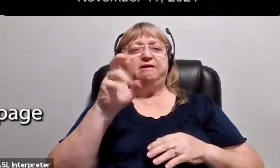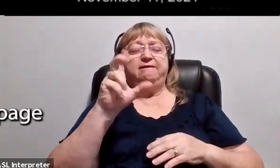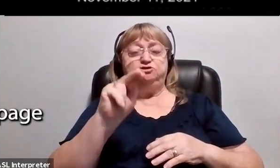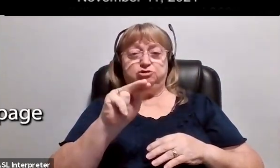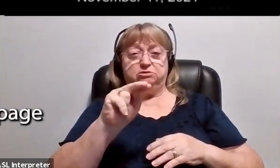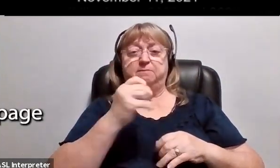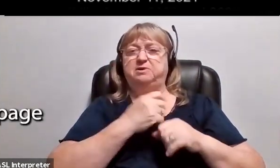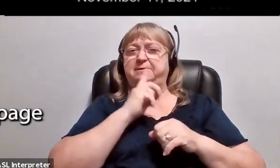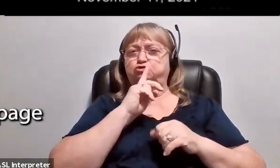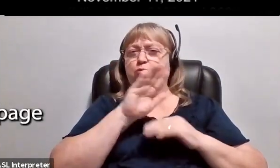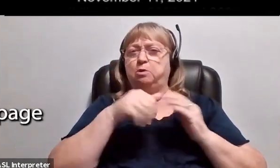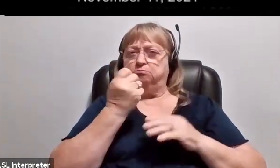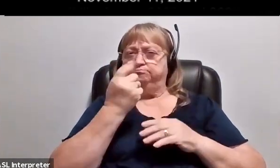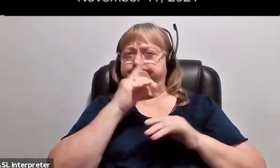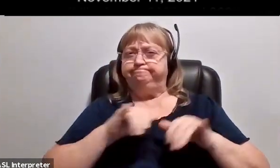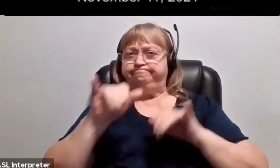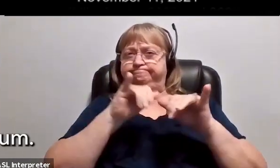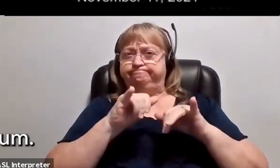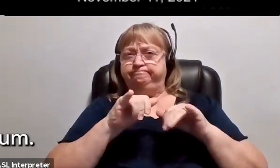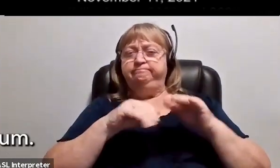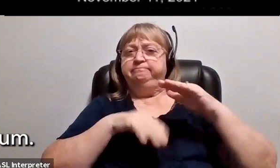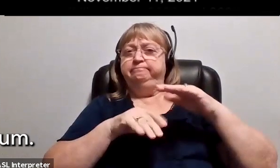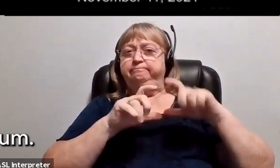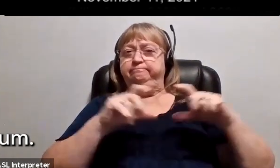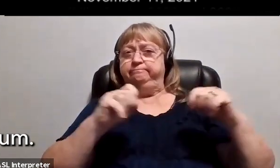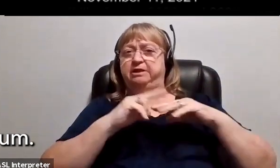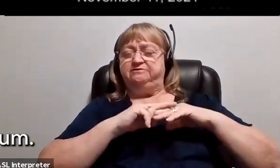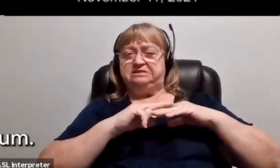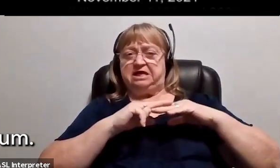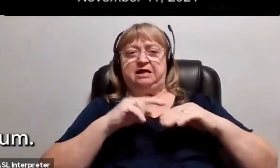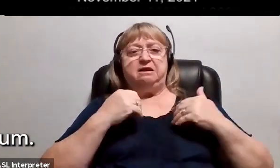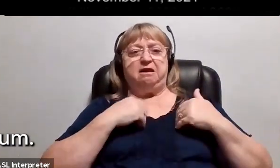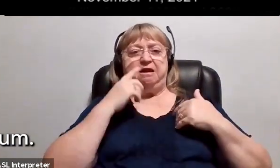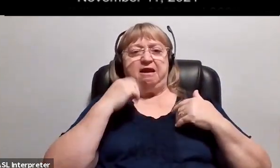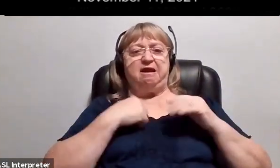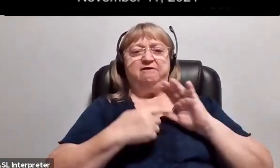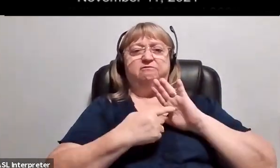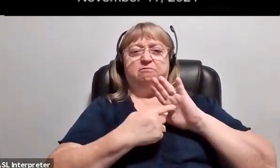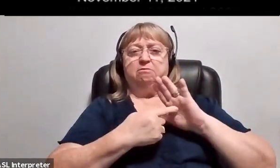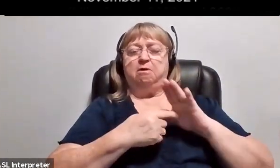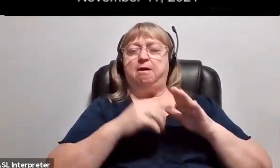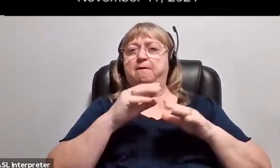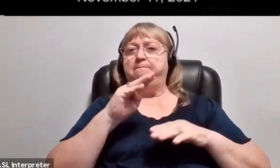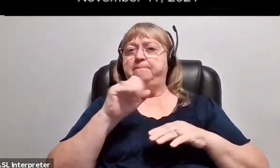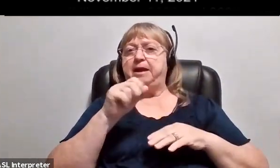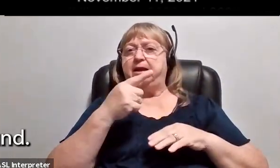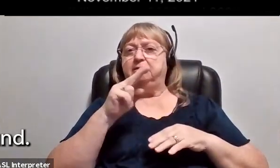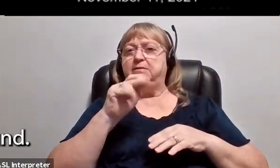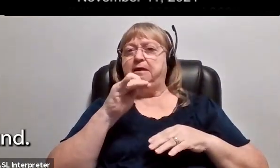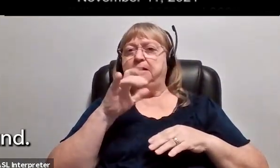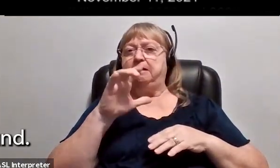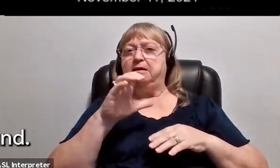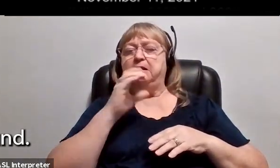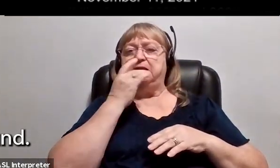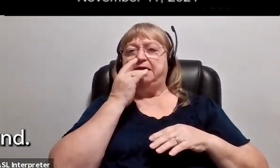everyone's on the same page, at the bottom of the slide here, I have a cartoon image of the electromagnetic light spectrum. I'll get to that in a minute. But first of